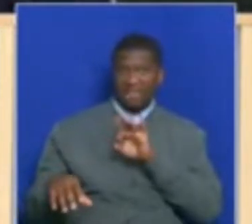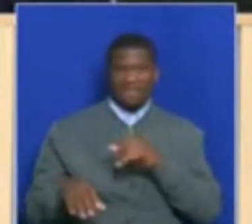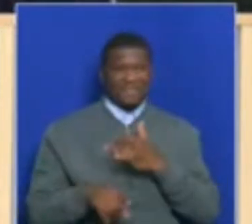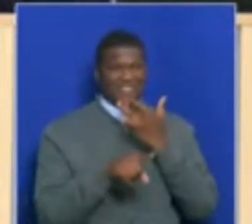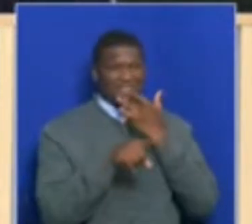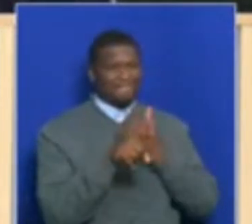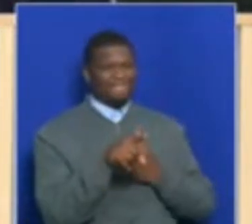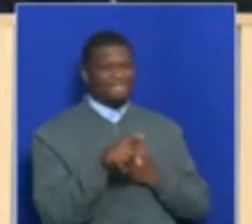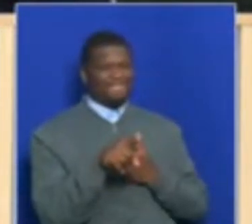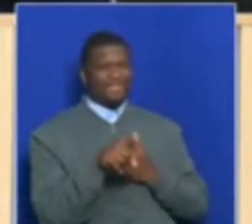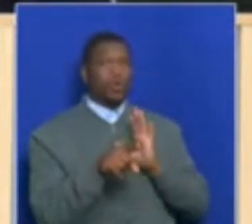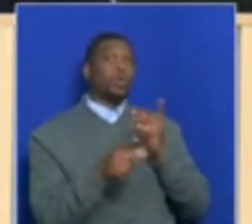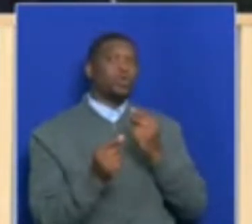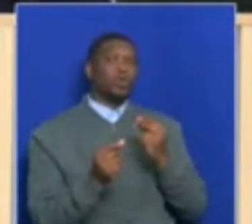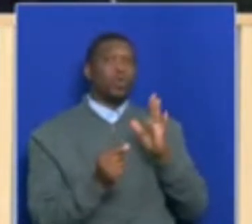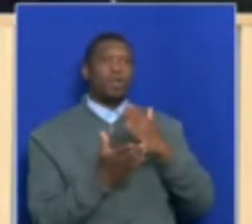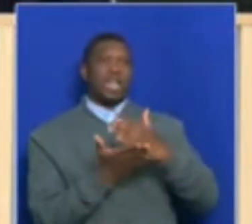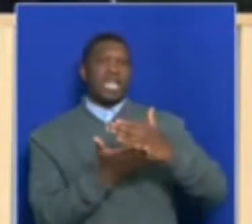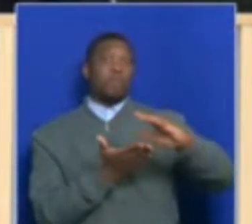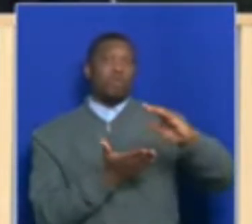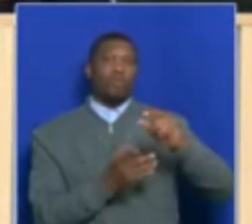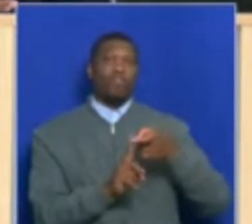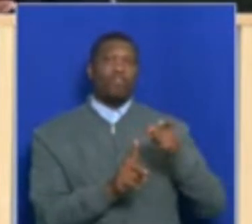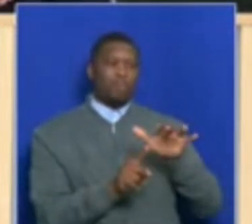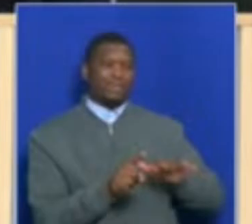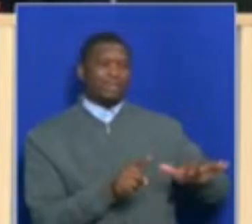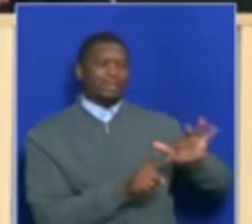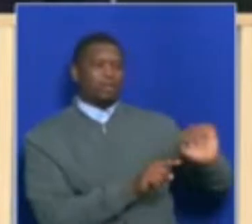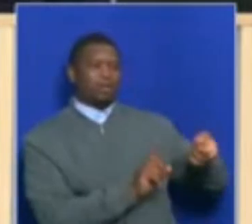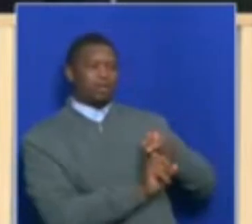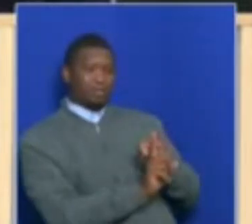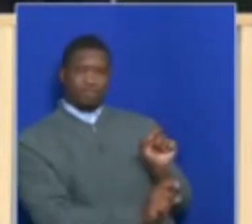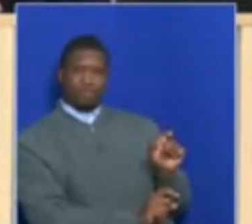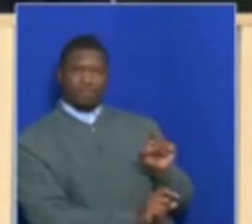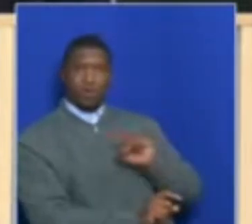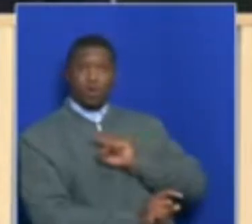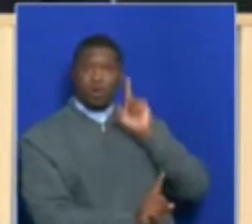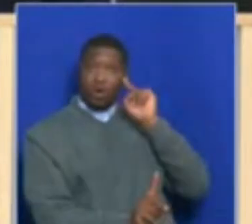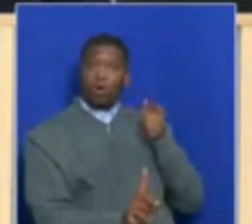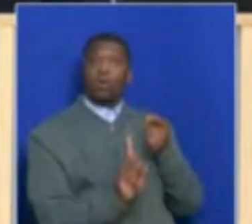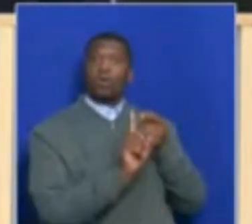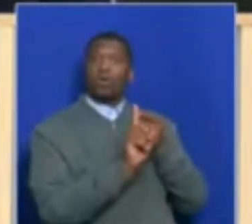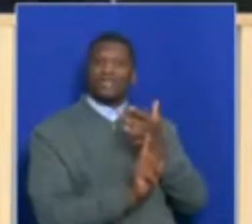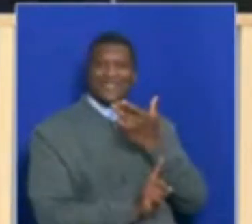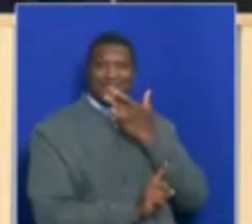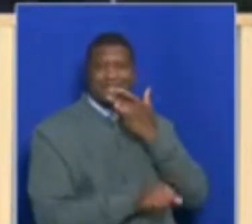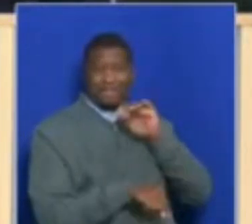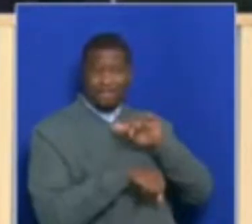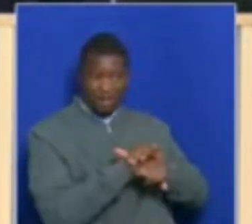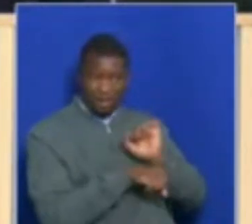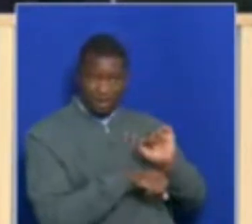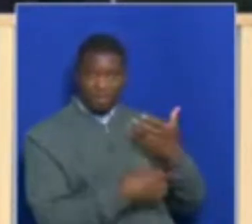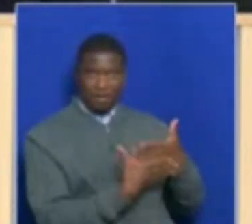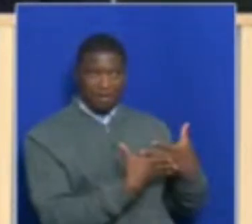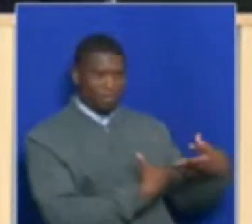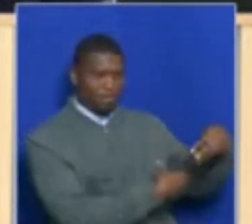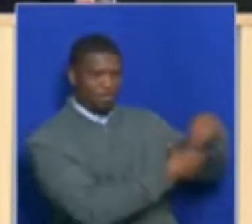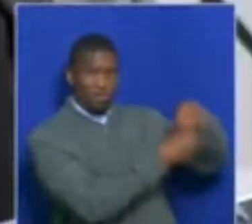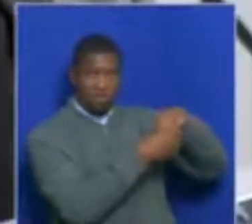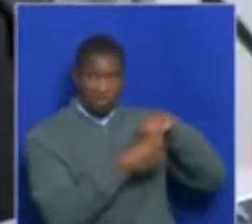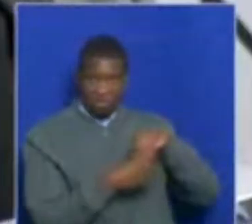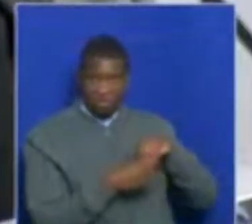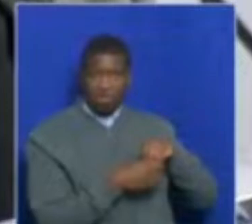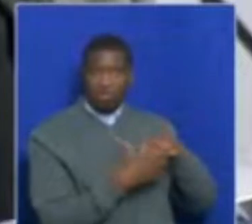scene so that their preferred friends in the industry become part of that scene and they move That's